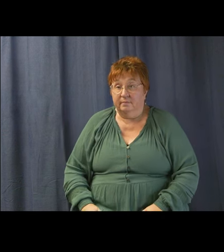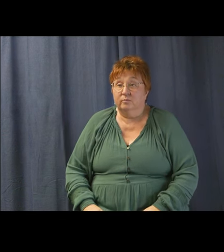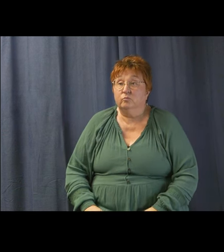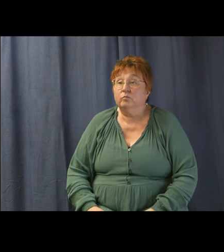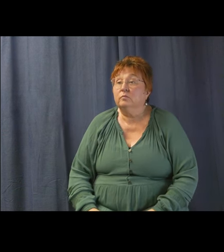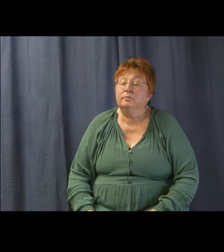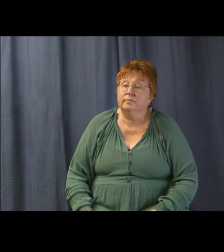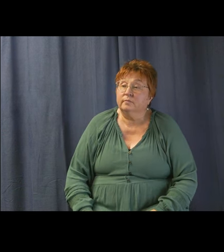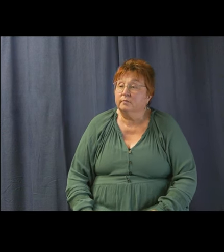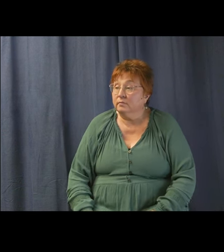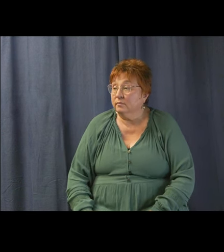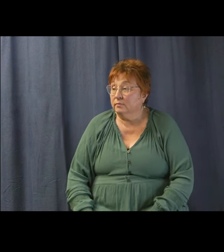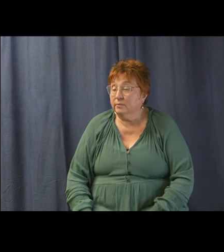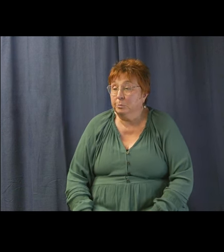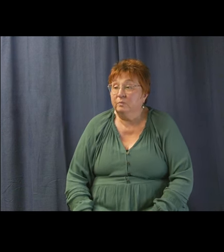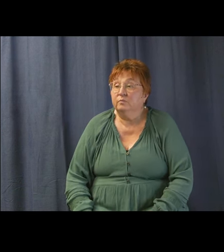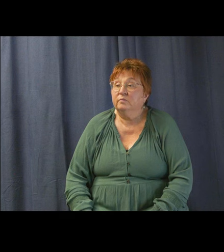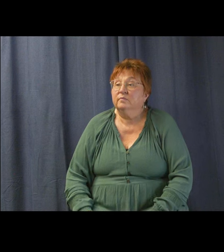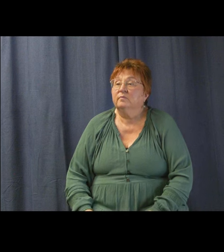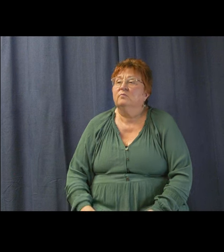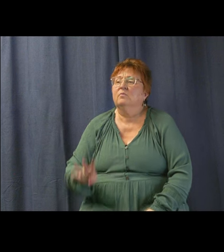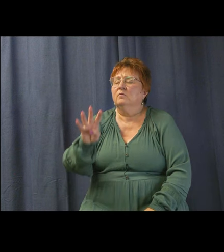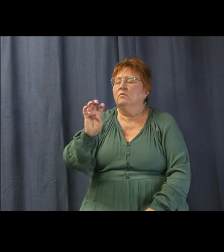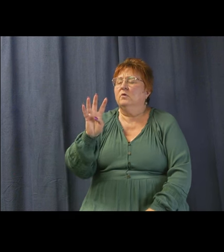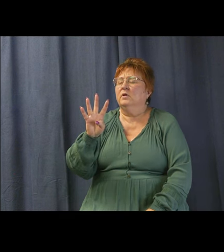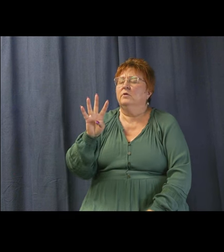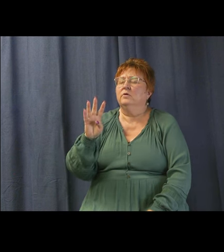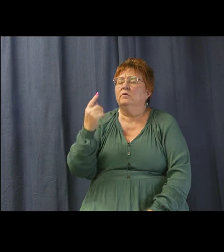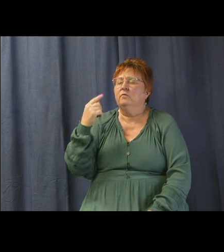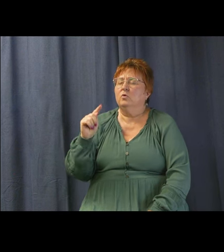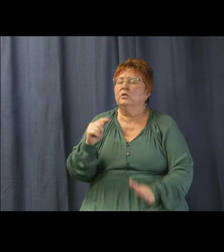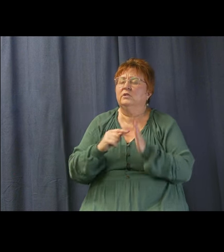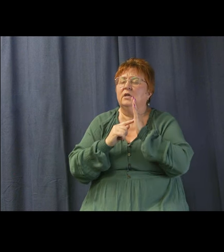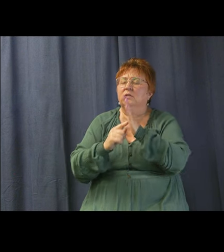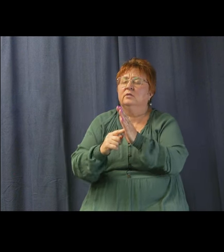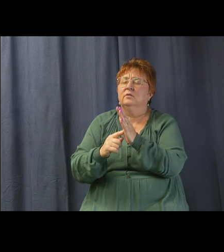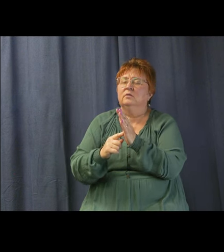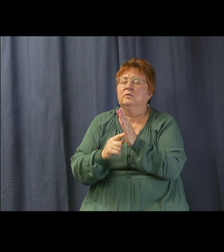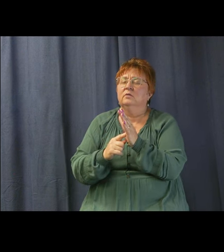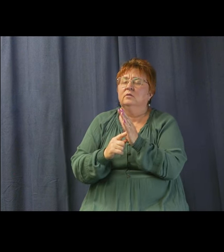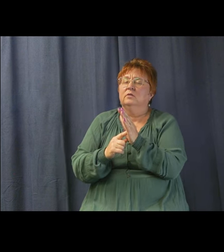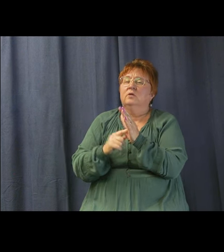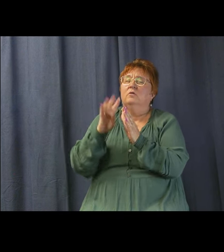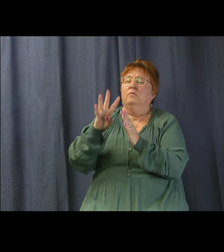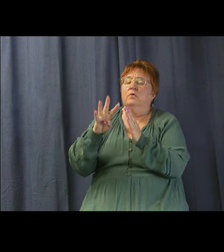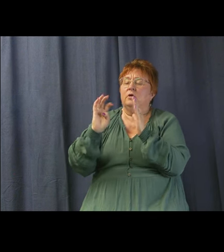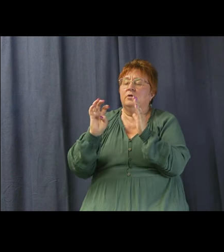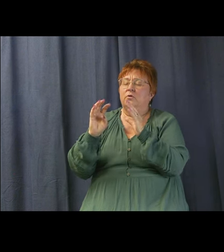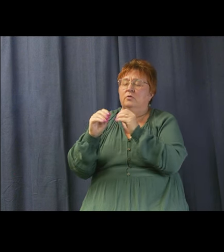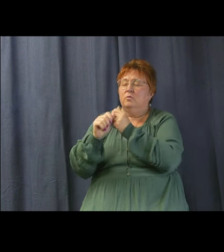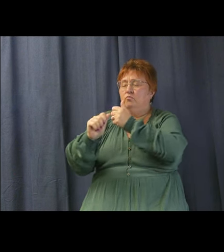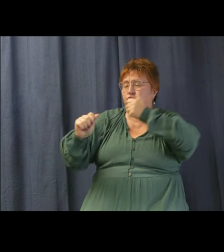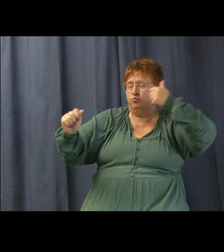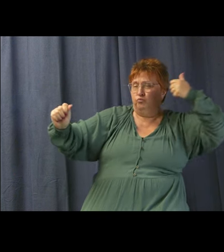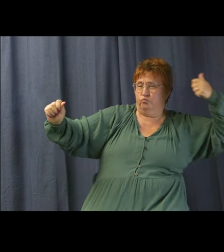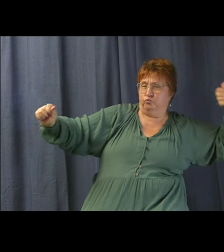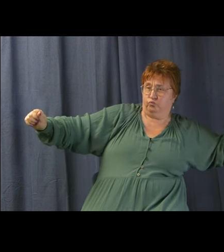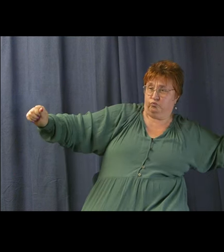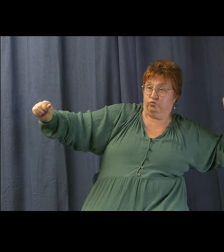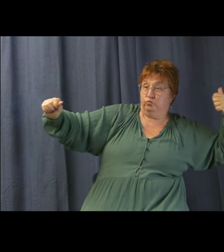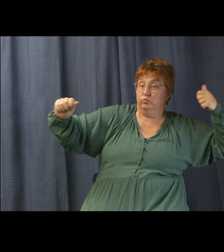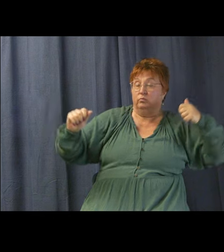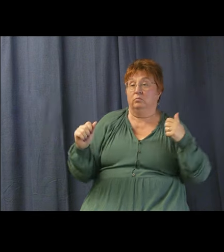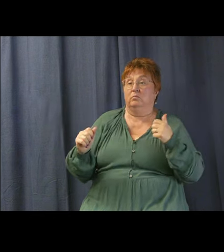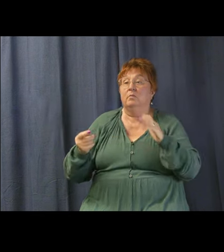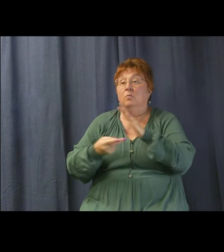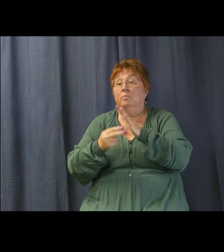And it's the numerical value 400. He created them for signs, and guess what? It's 400 times further away, 400 times larger, which is the letter Tav in Hebrew,